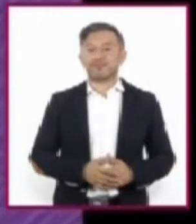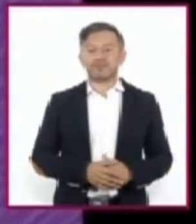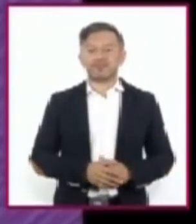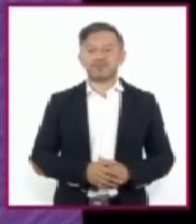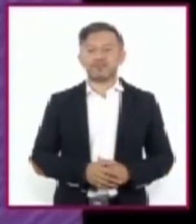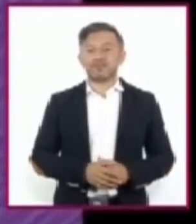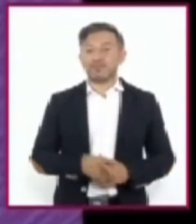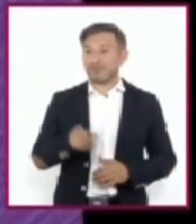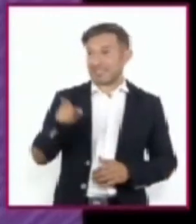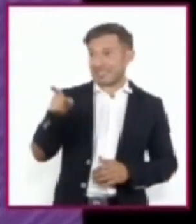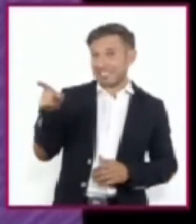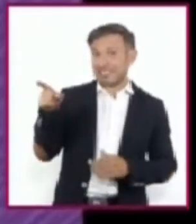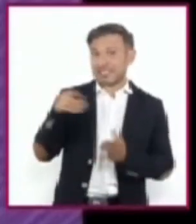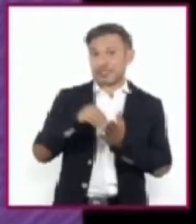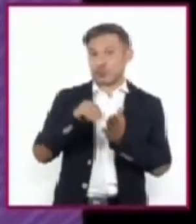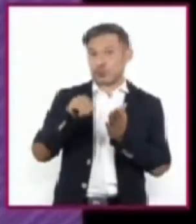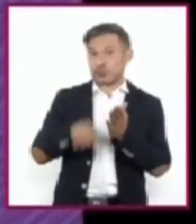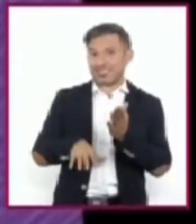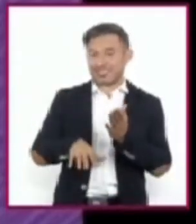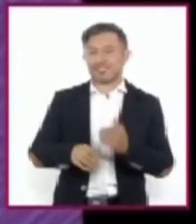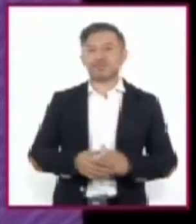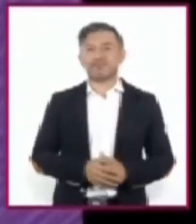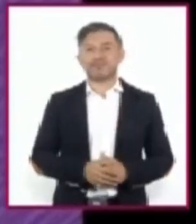housewife. He's a student.